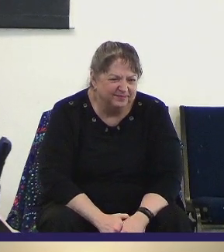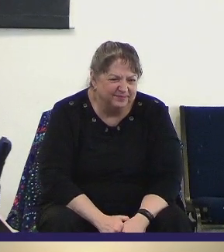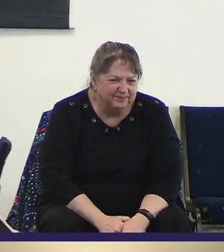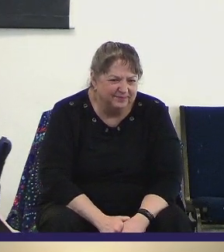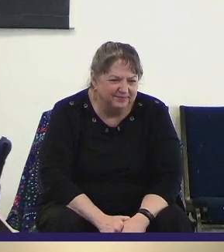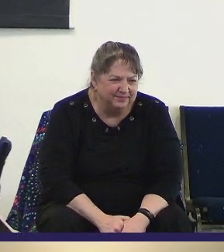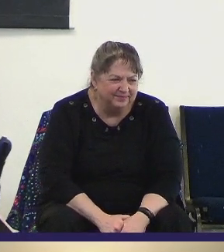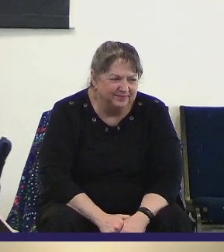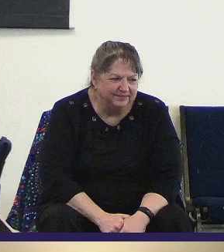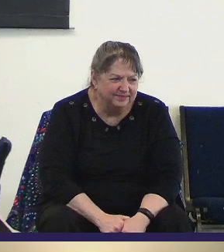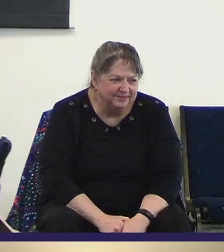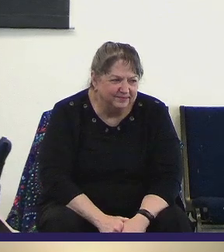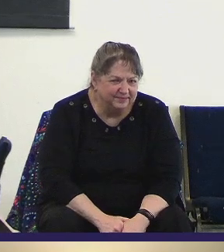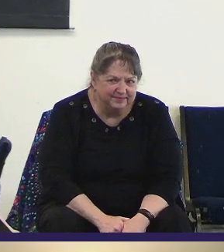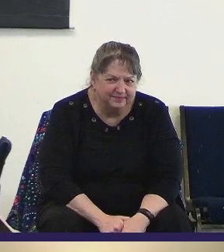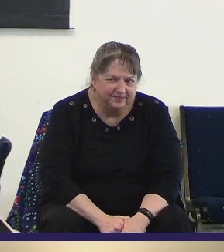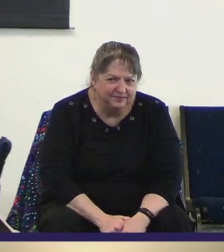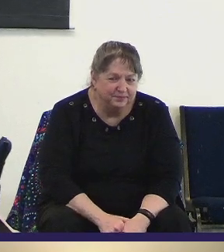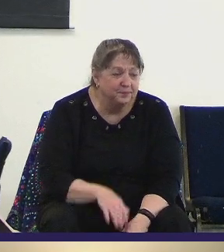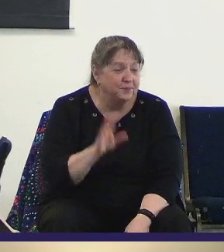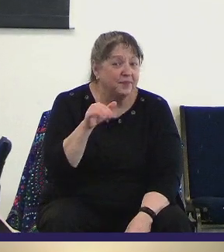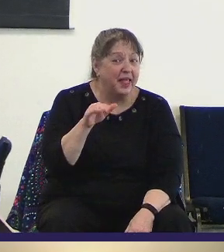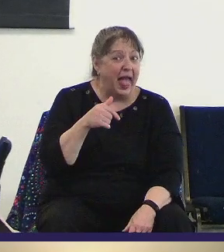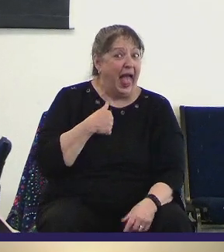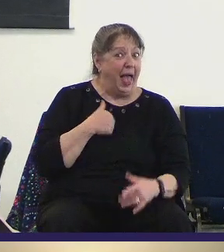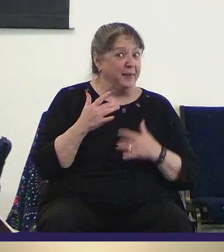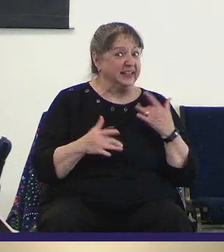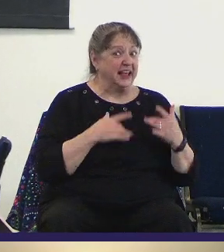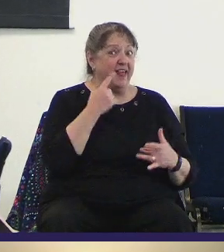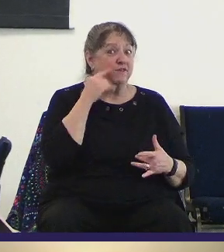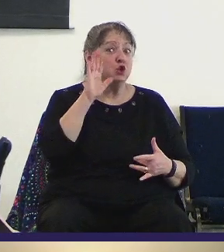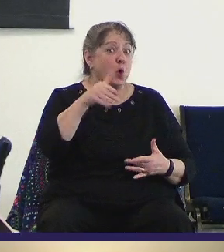I can't wait till that little Jay is born.